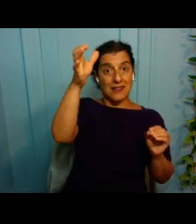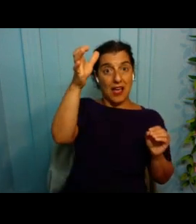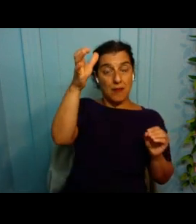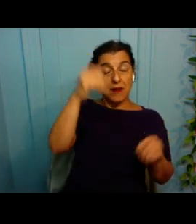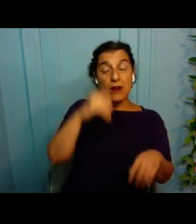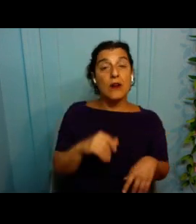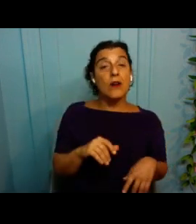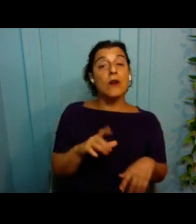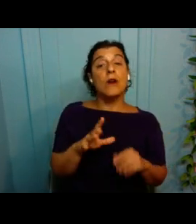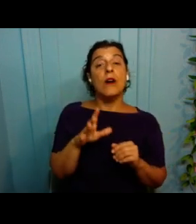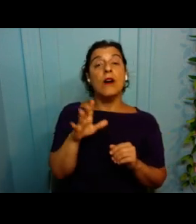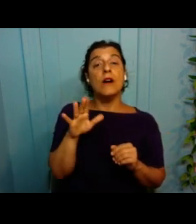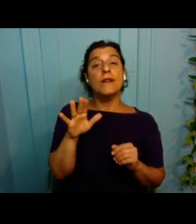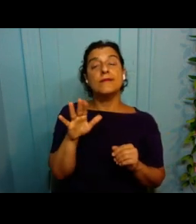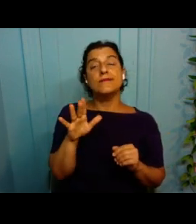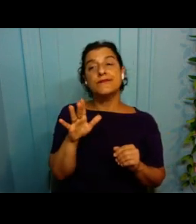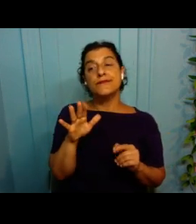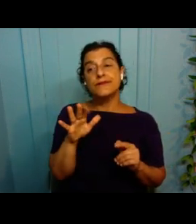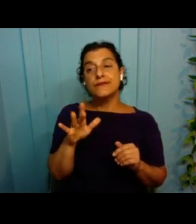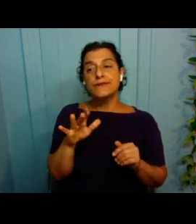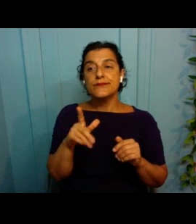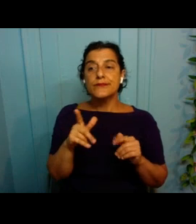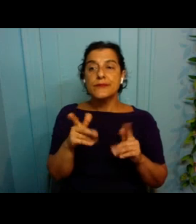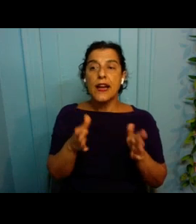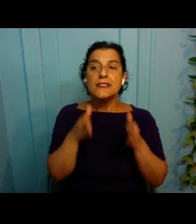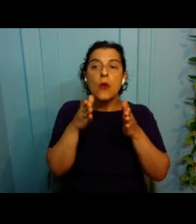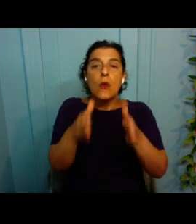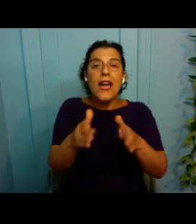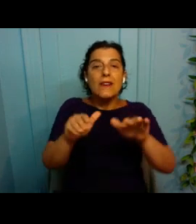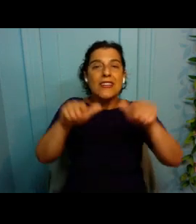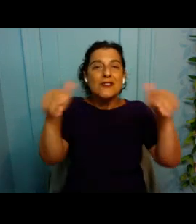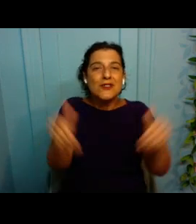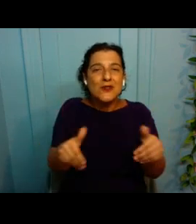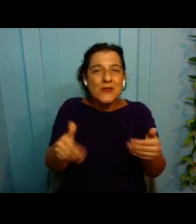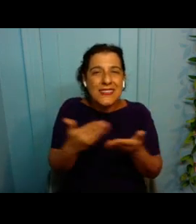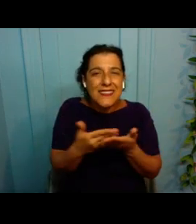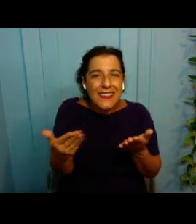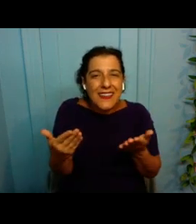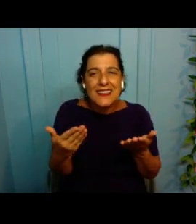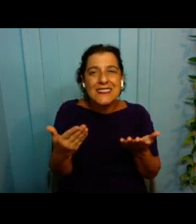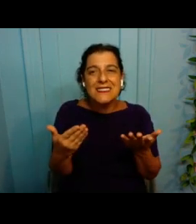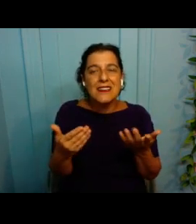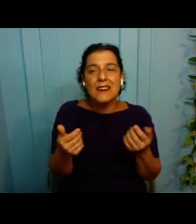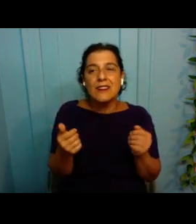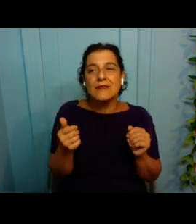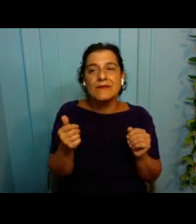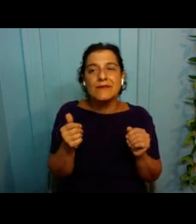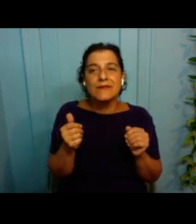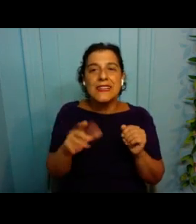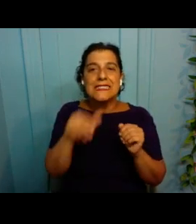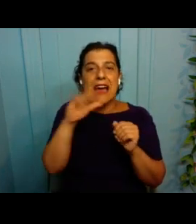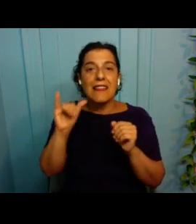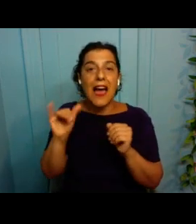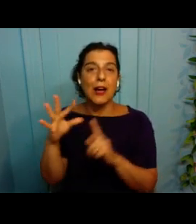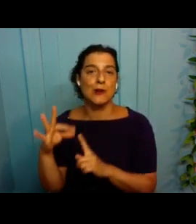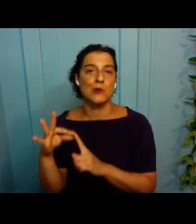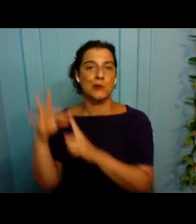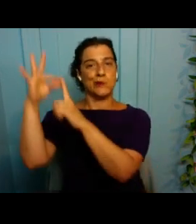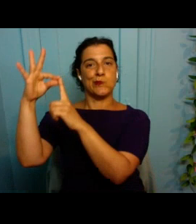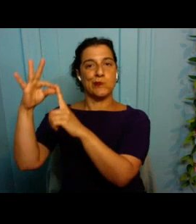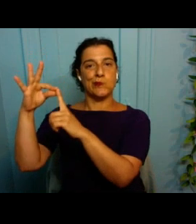of, as the way of introducing things, not just being a week at the end when we talk about something